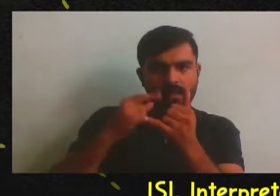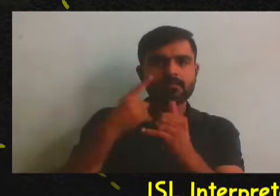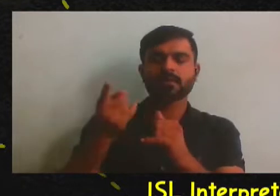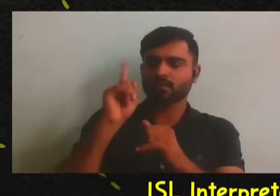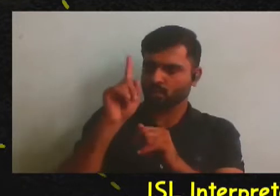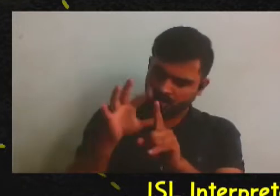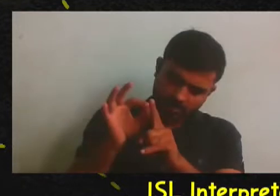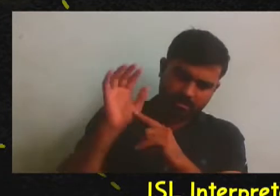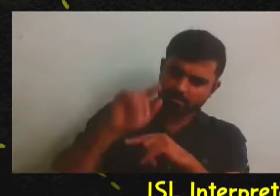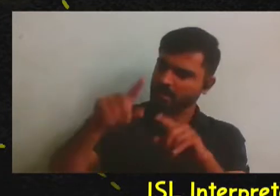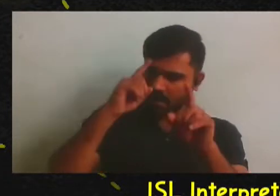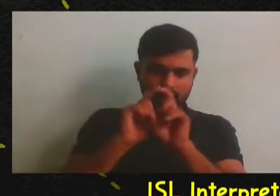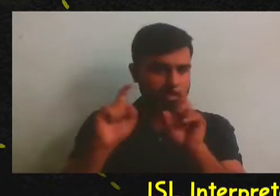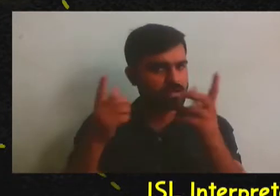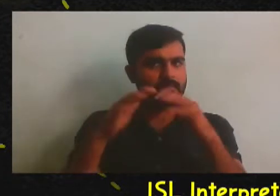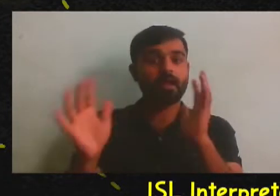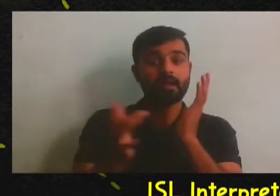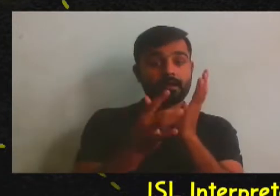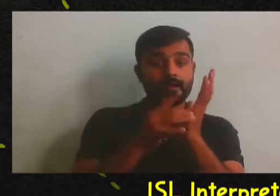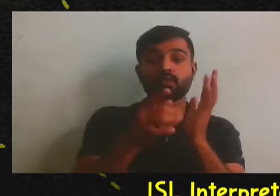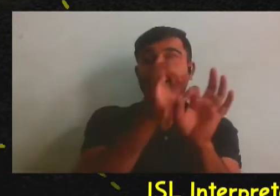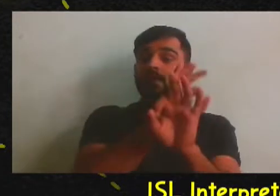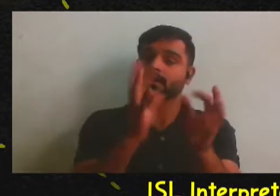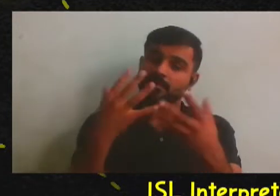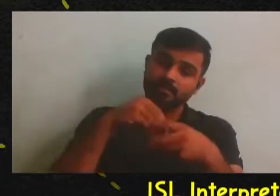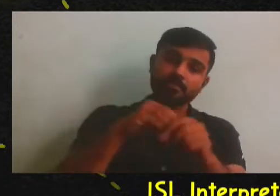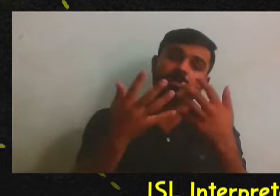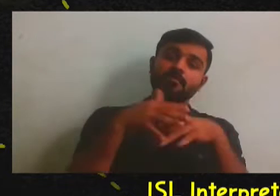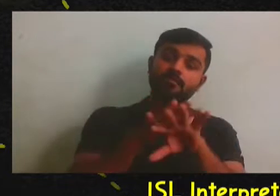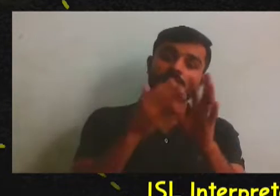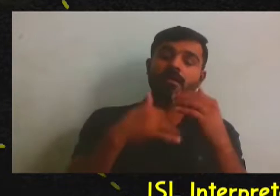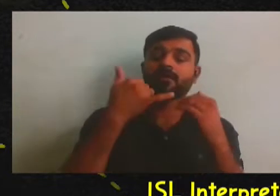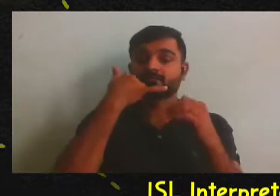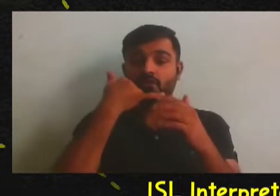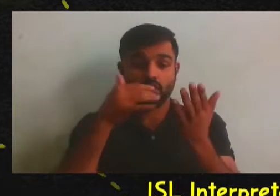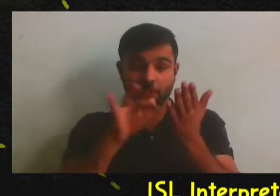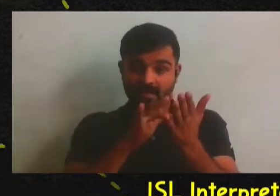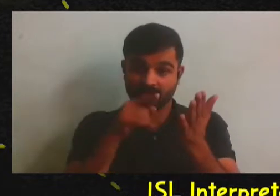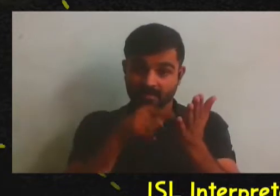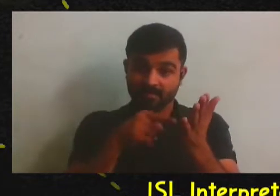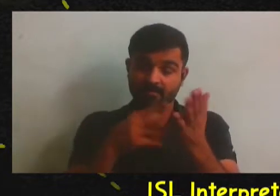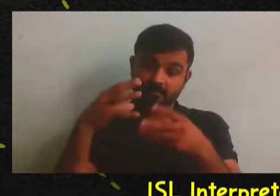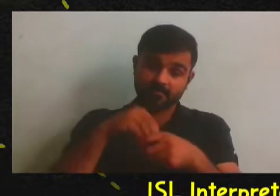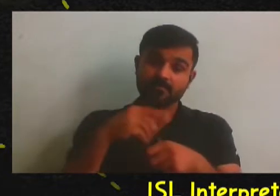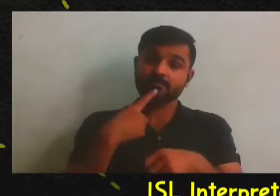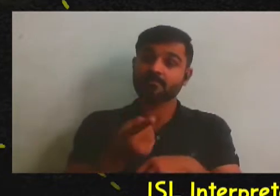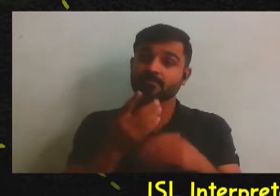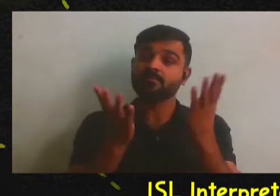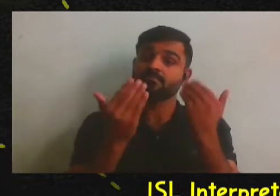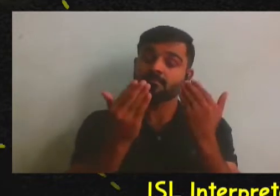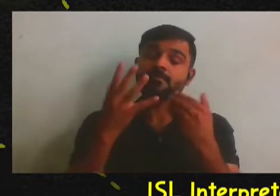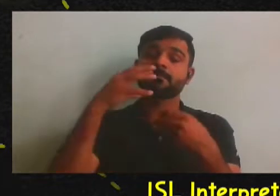thing was becoming clear, that technology was already emerging, and particularly mobile phones which our gut told us would possibly be